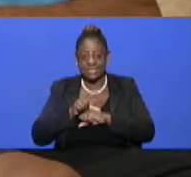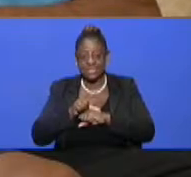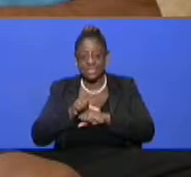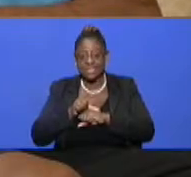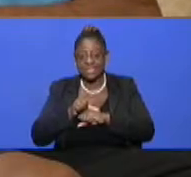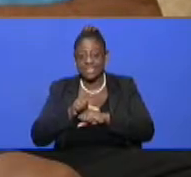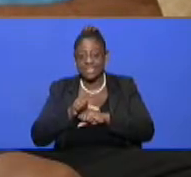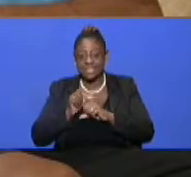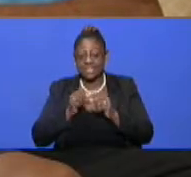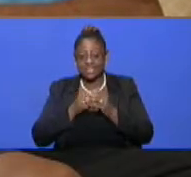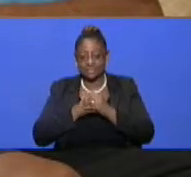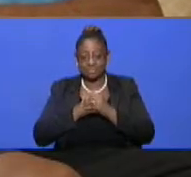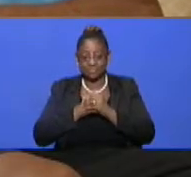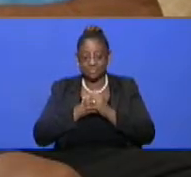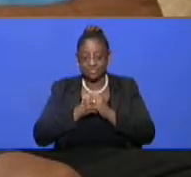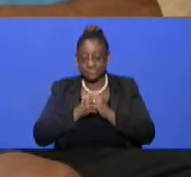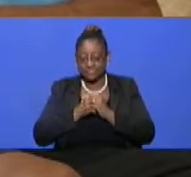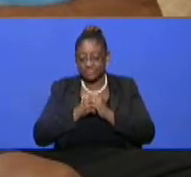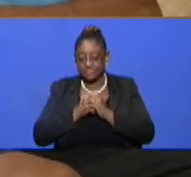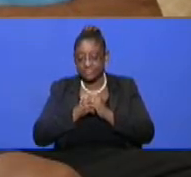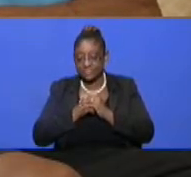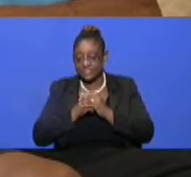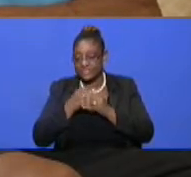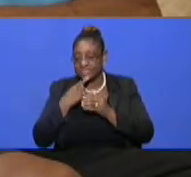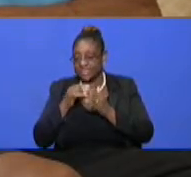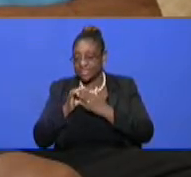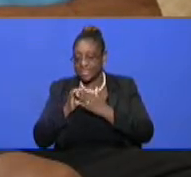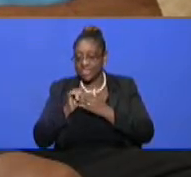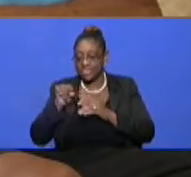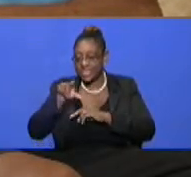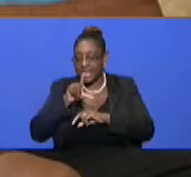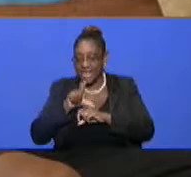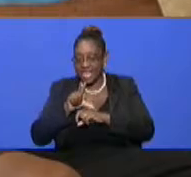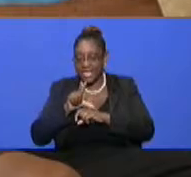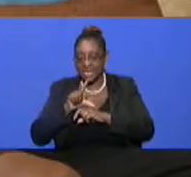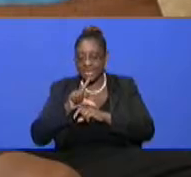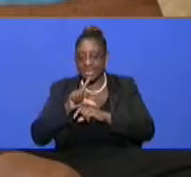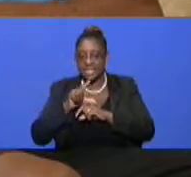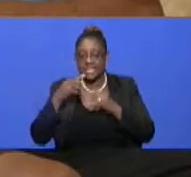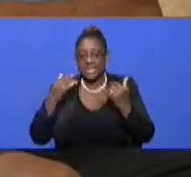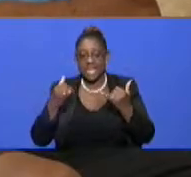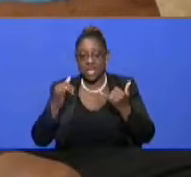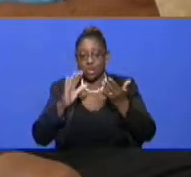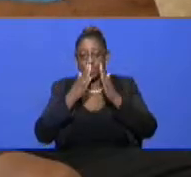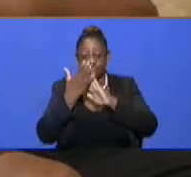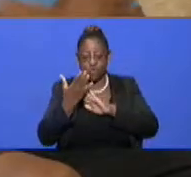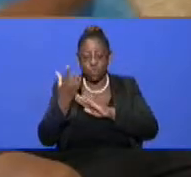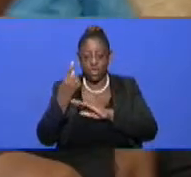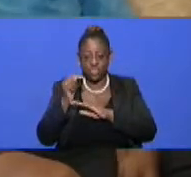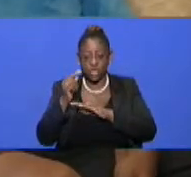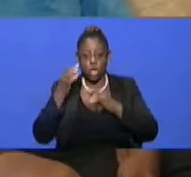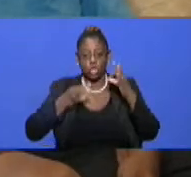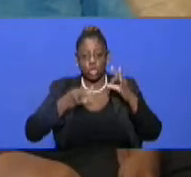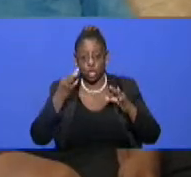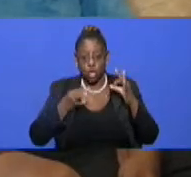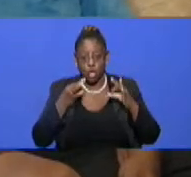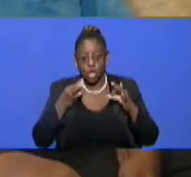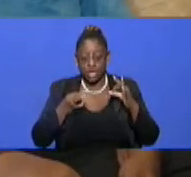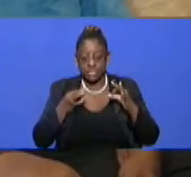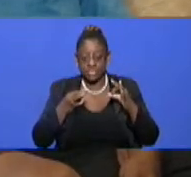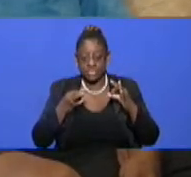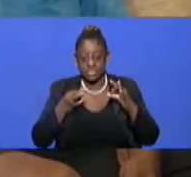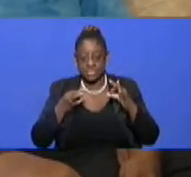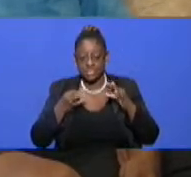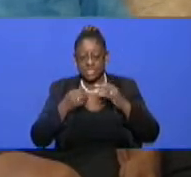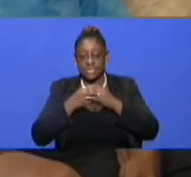Mr. Minister? I believe that there is a matter before the court on this issue. So I'm constrained by